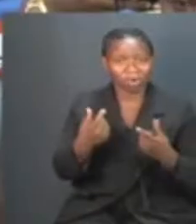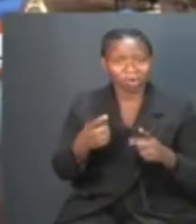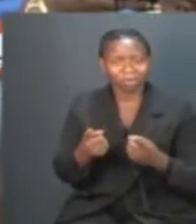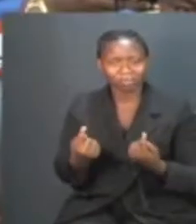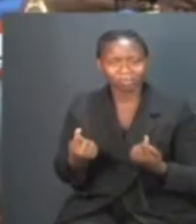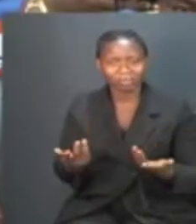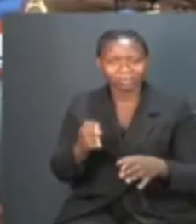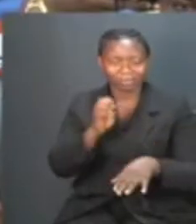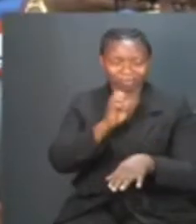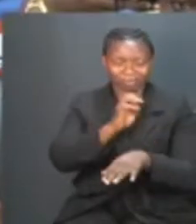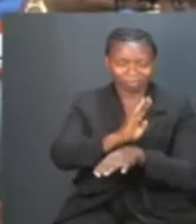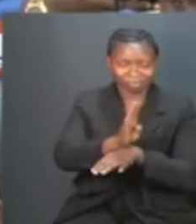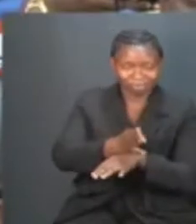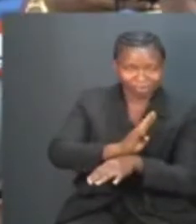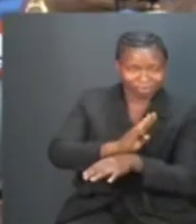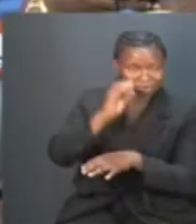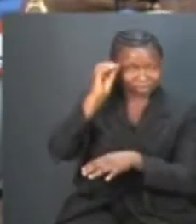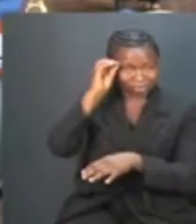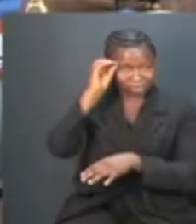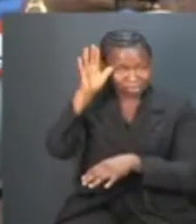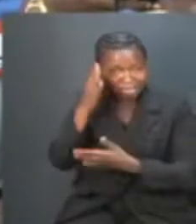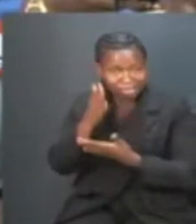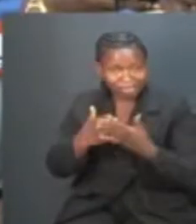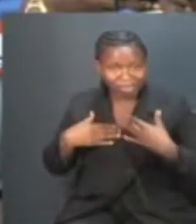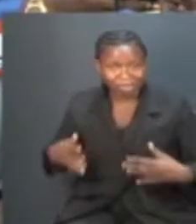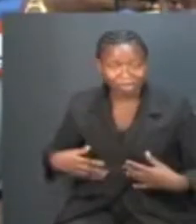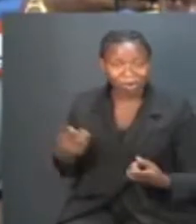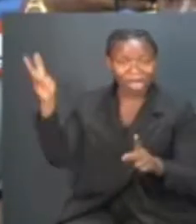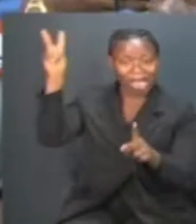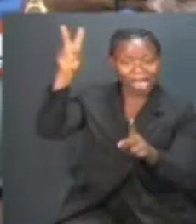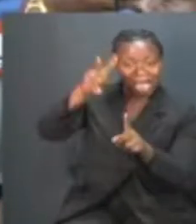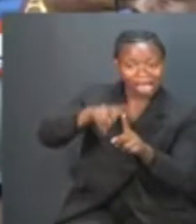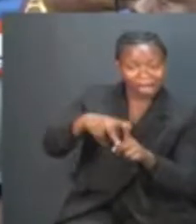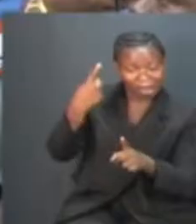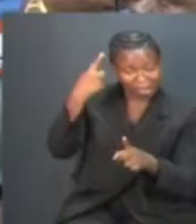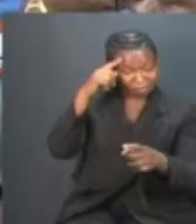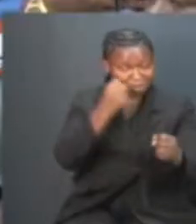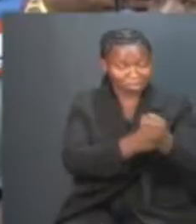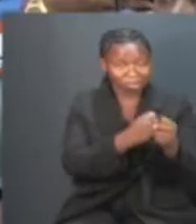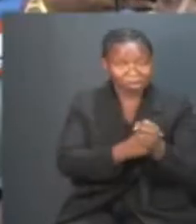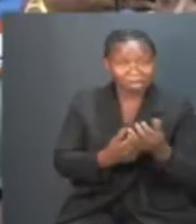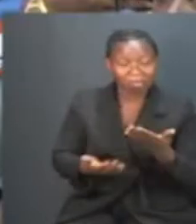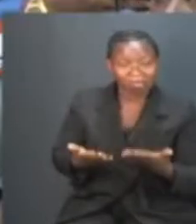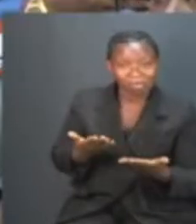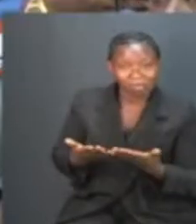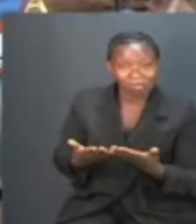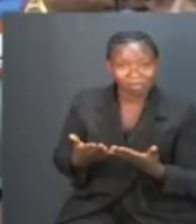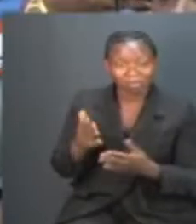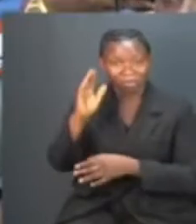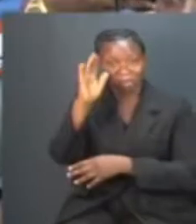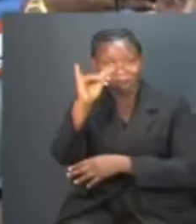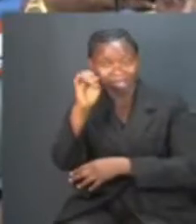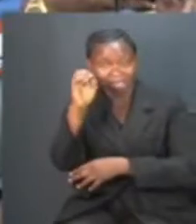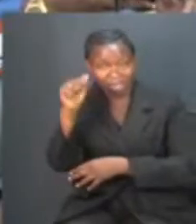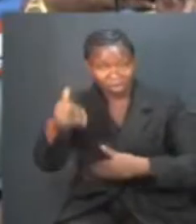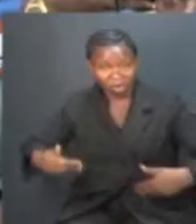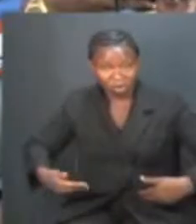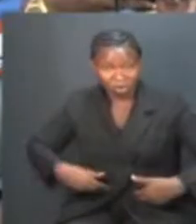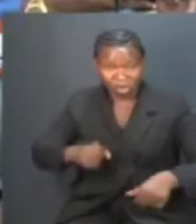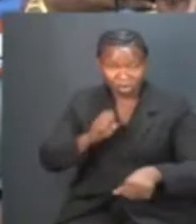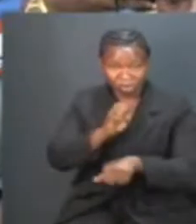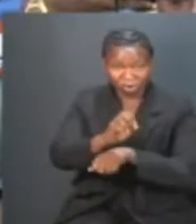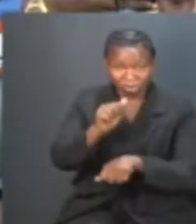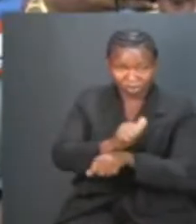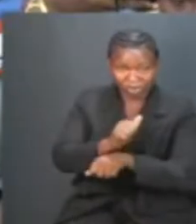that of entrepreneurship. You can have somebody applying for some support, let's say at the YE. This person secures